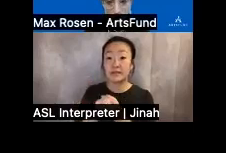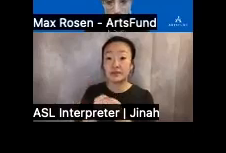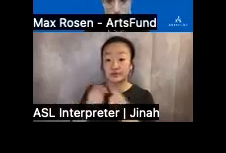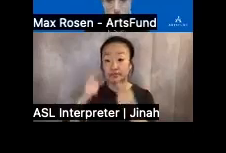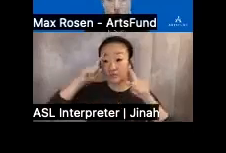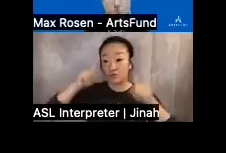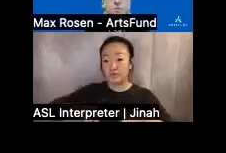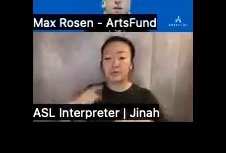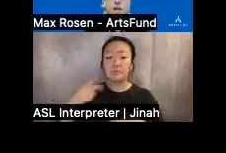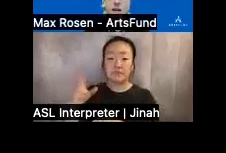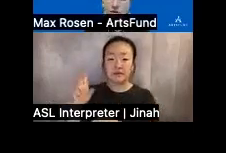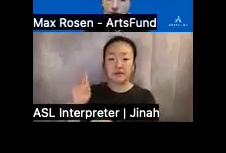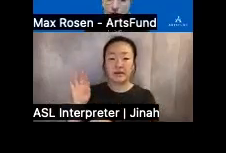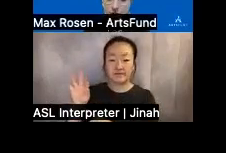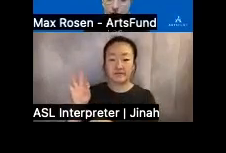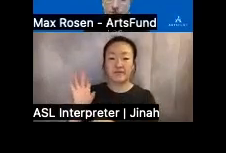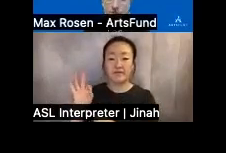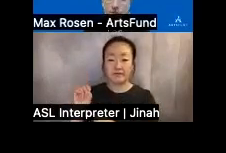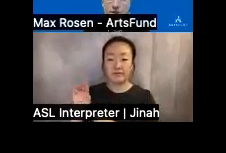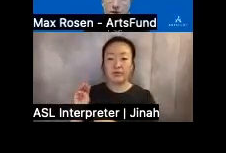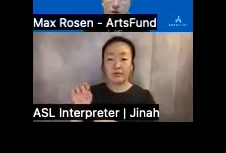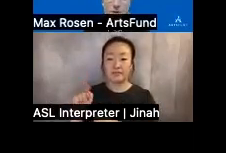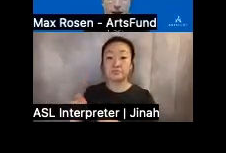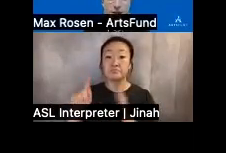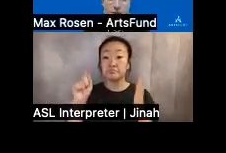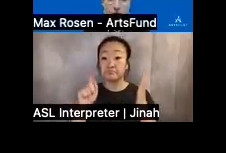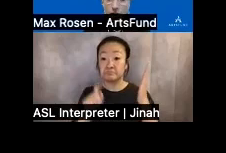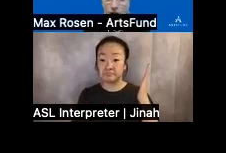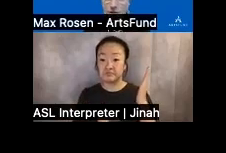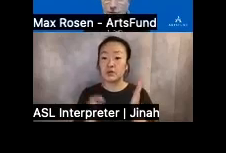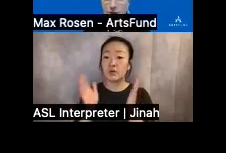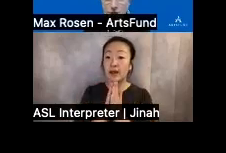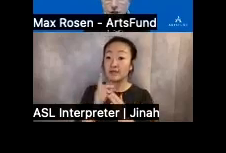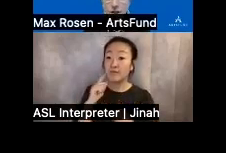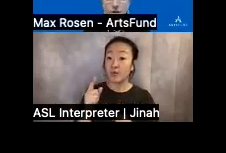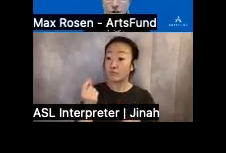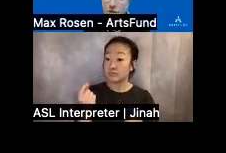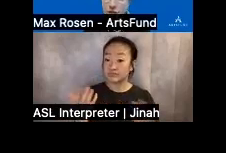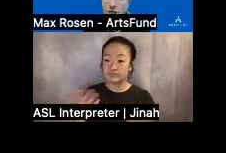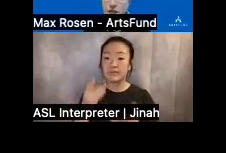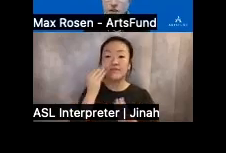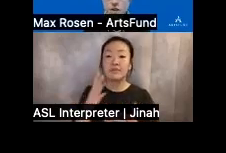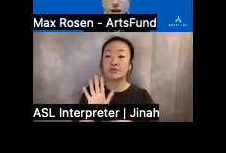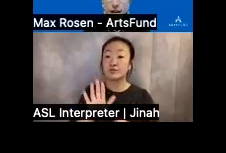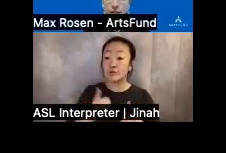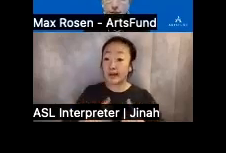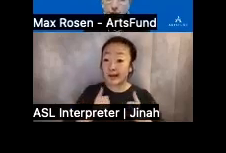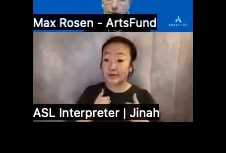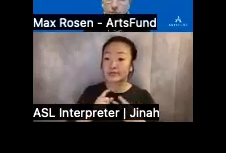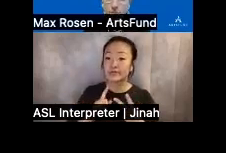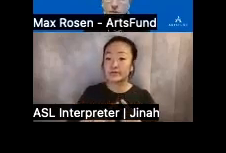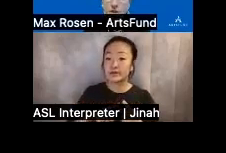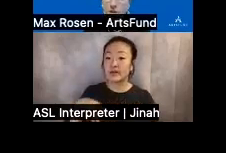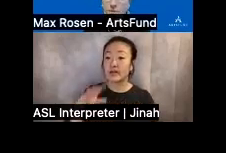format. I'll scroll down. We ask for information on your address and your EIN